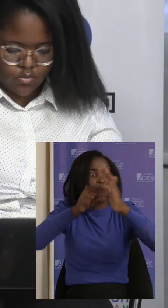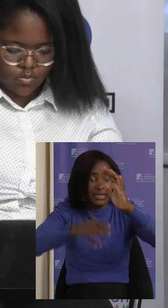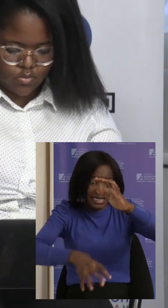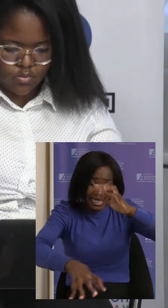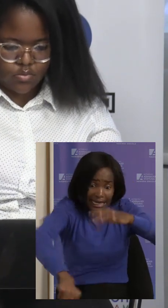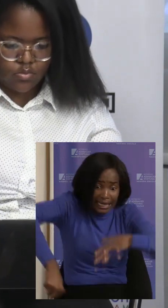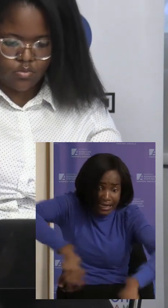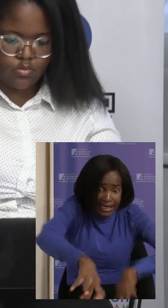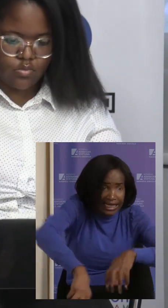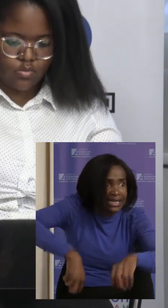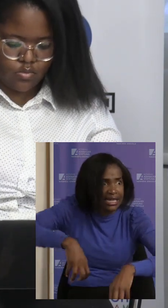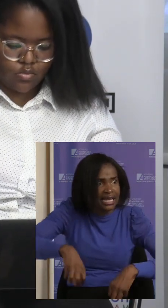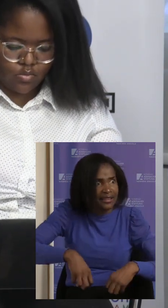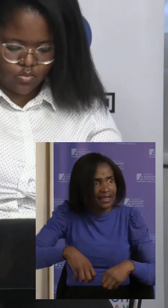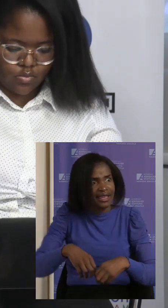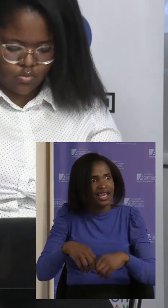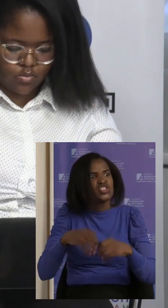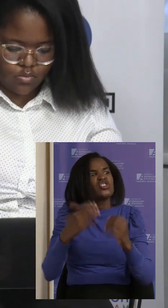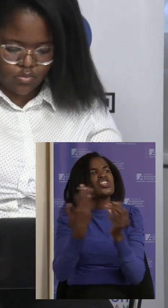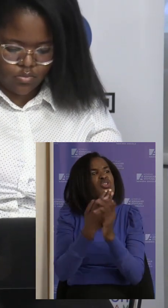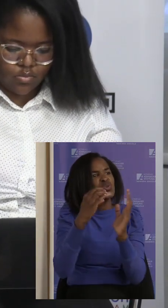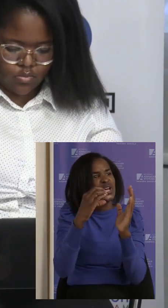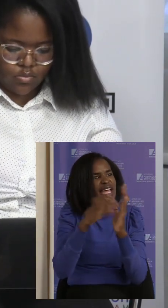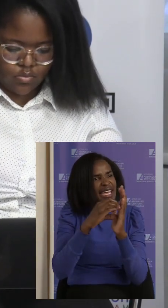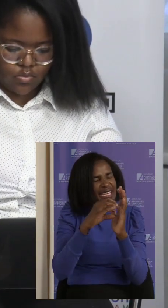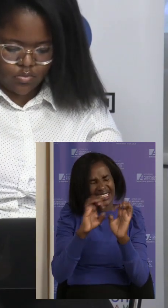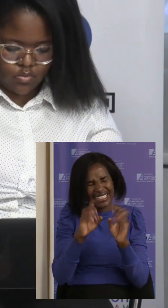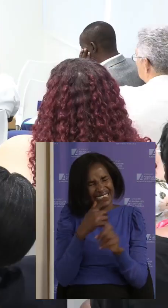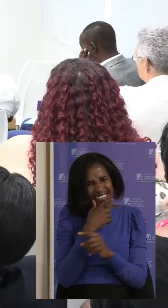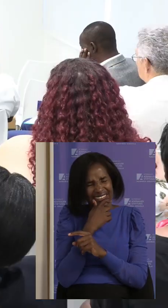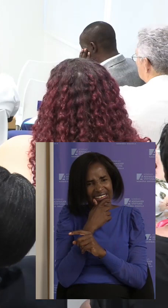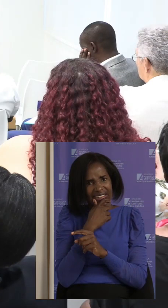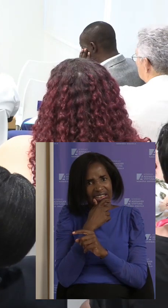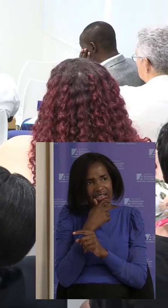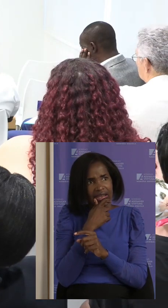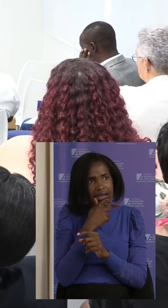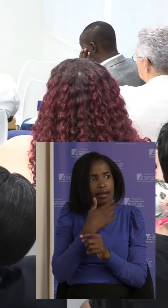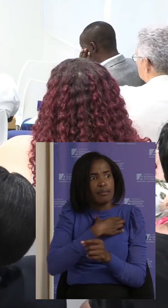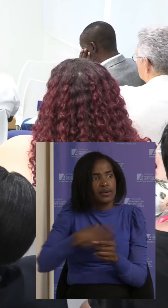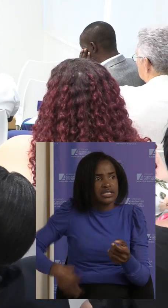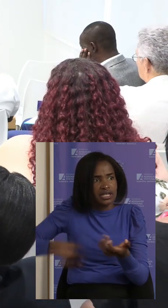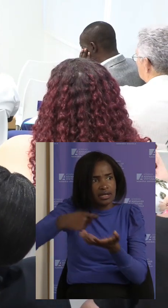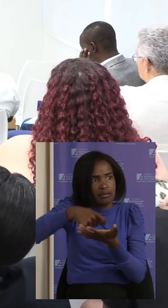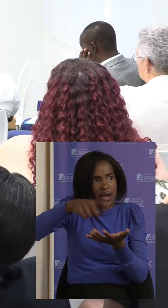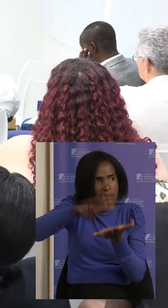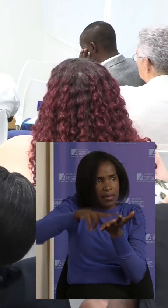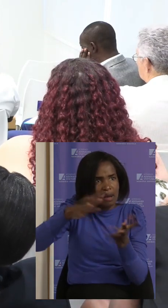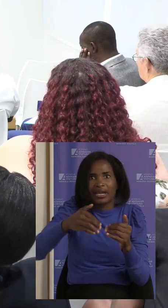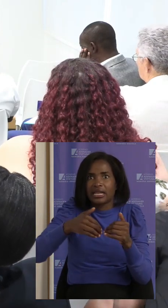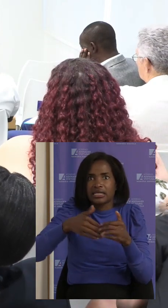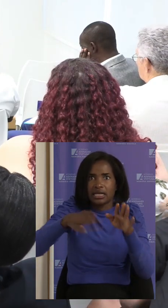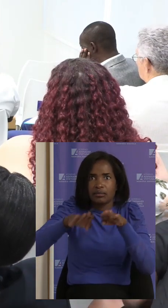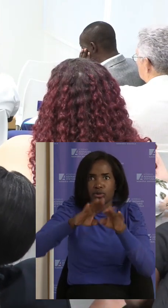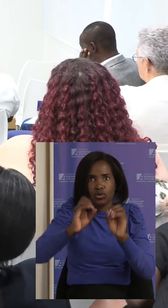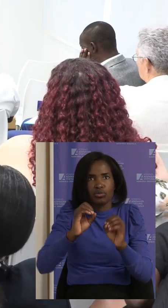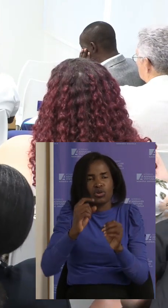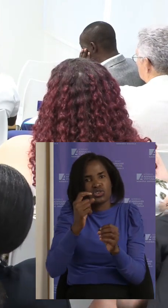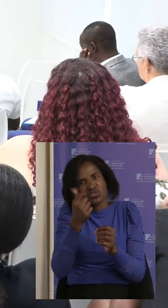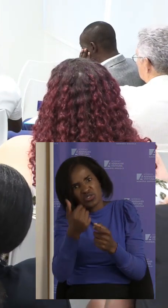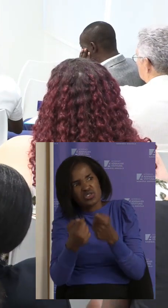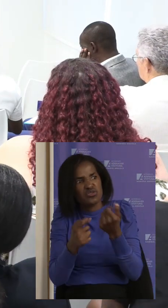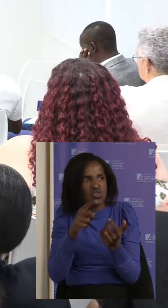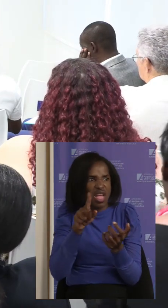act. The new Education Act is signed off by His Excellency, but it's not yet operational because of some flaws